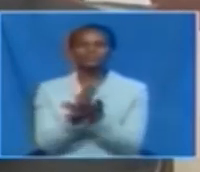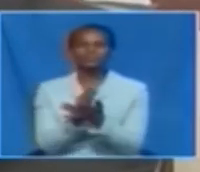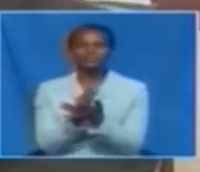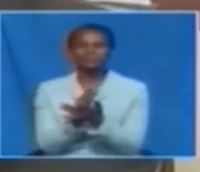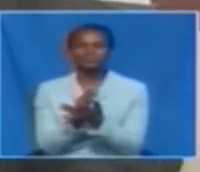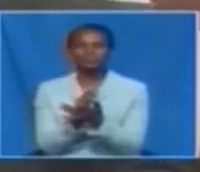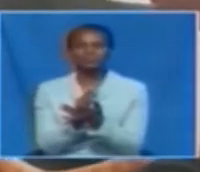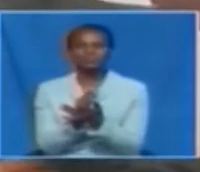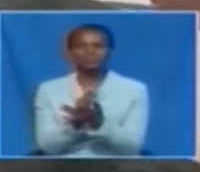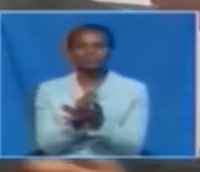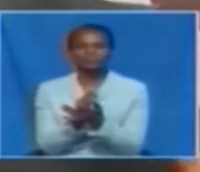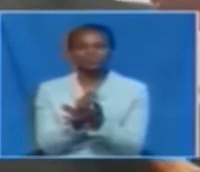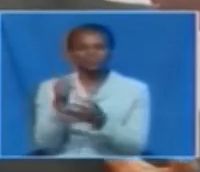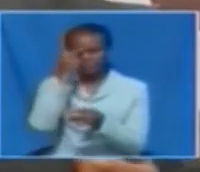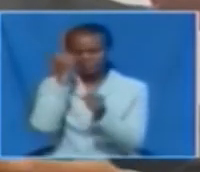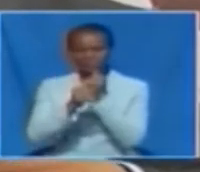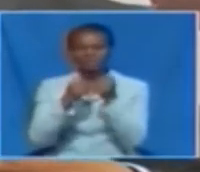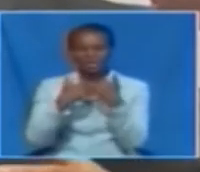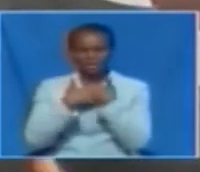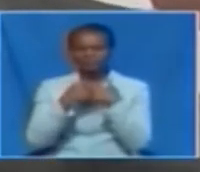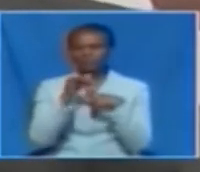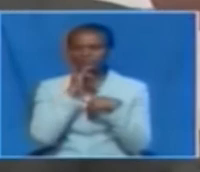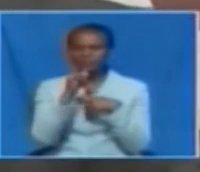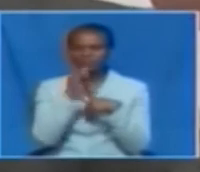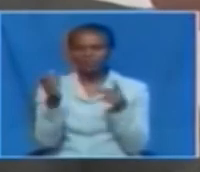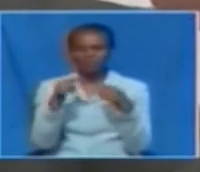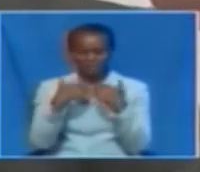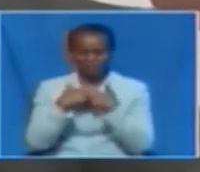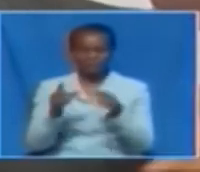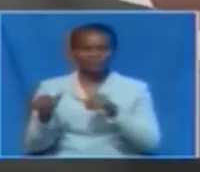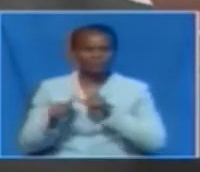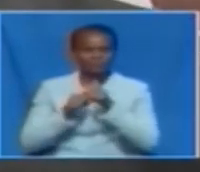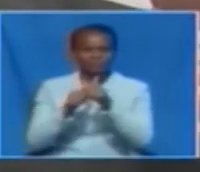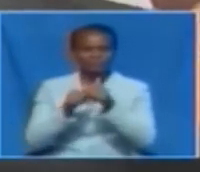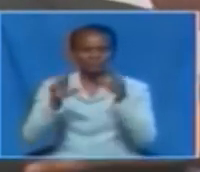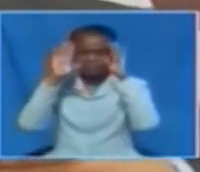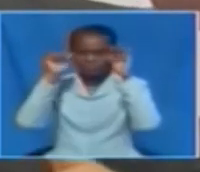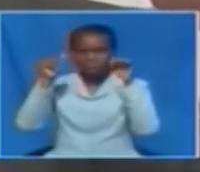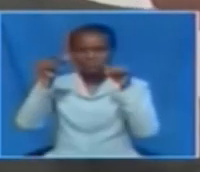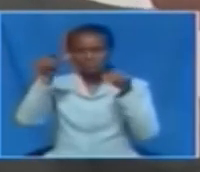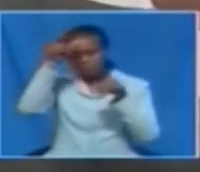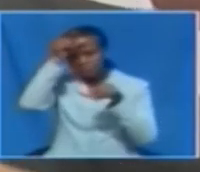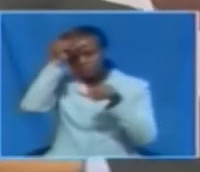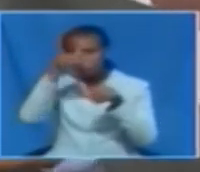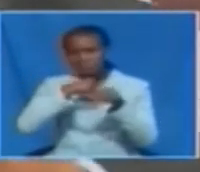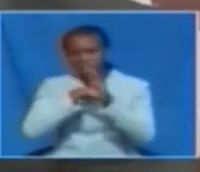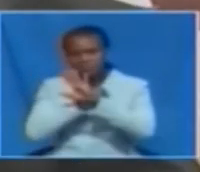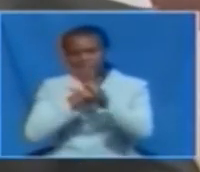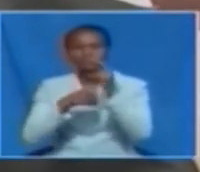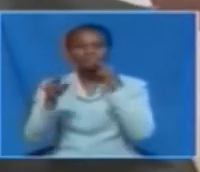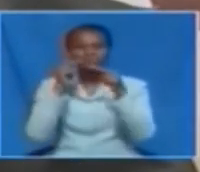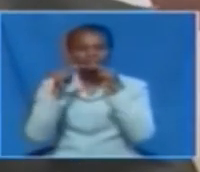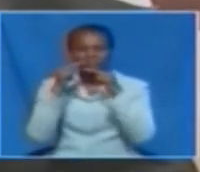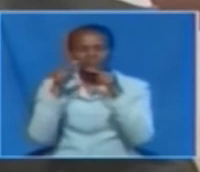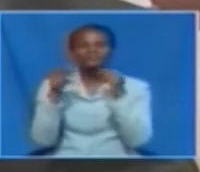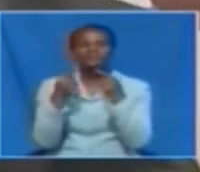because there's no alliance yet. So if I end up with a running mate, President Lungu ends up with a running mate, negotiations